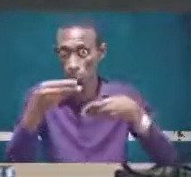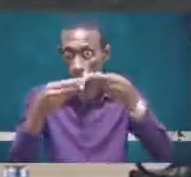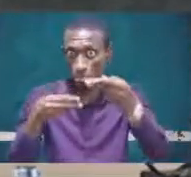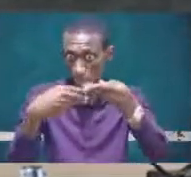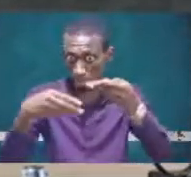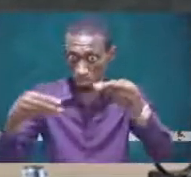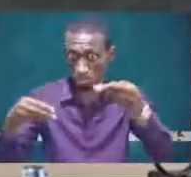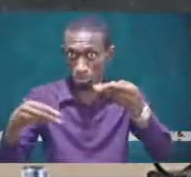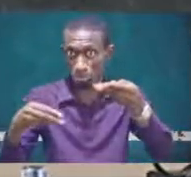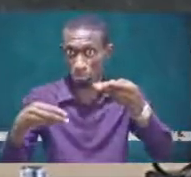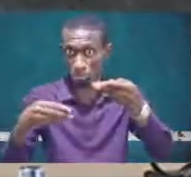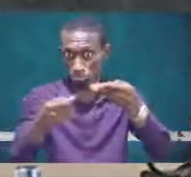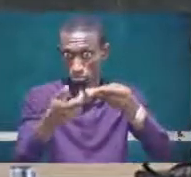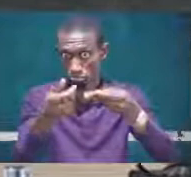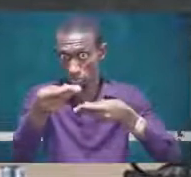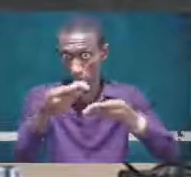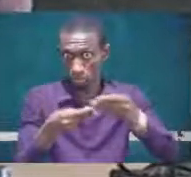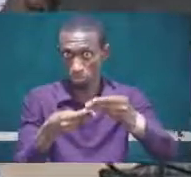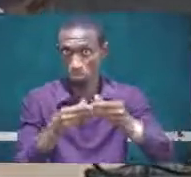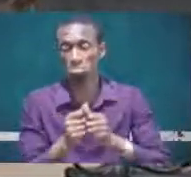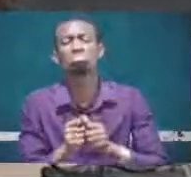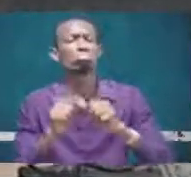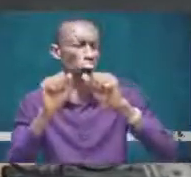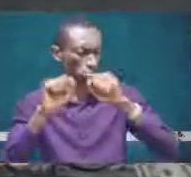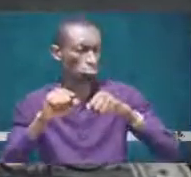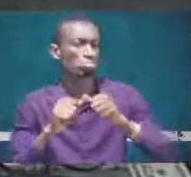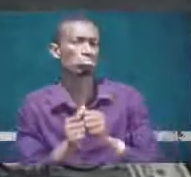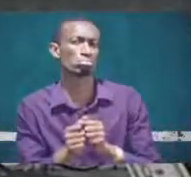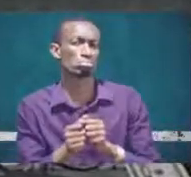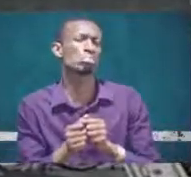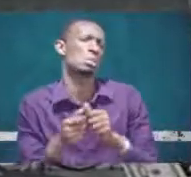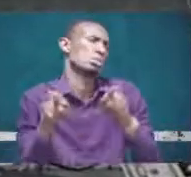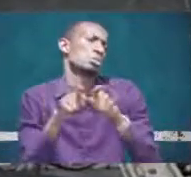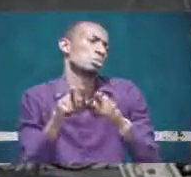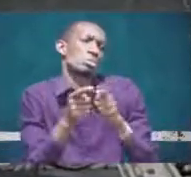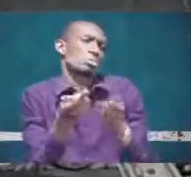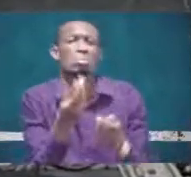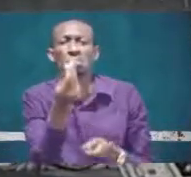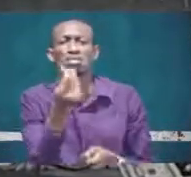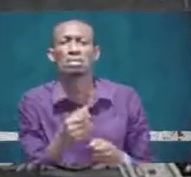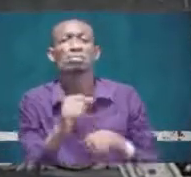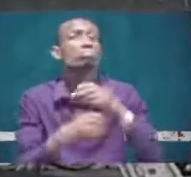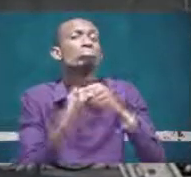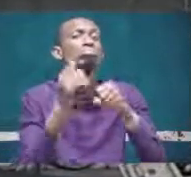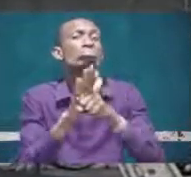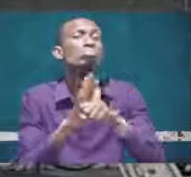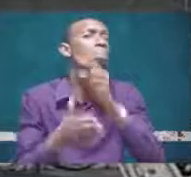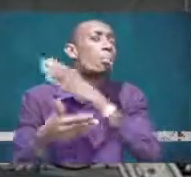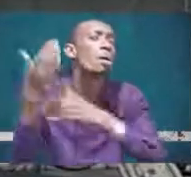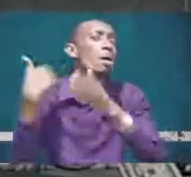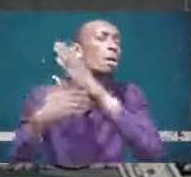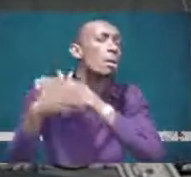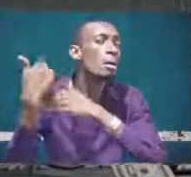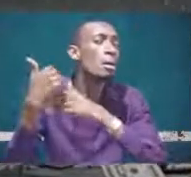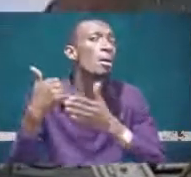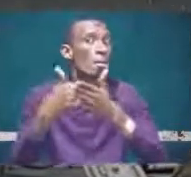to act as a medium of exchange, it can be part of money. Long time ago, about the evolution of